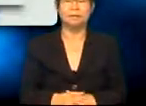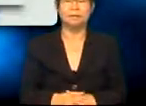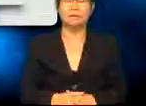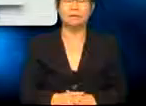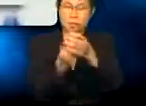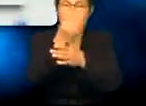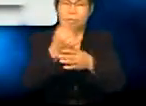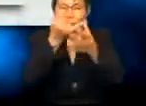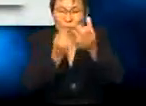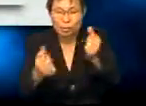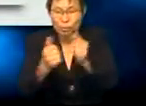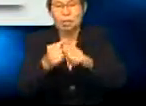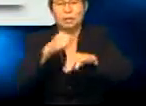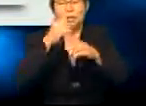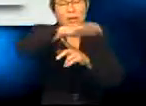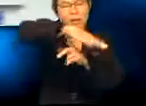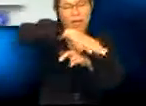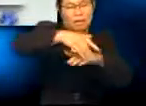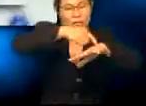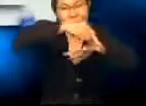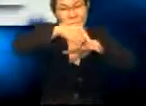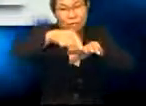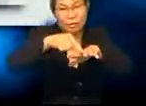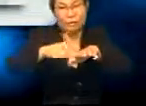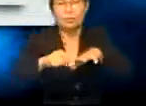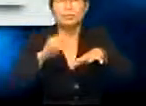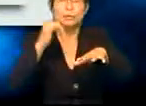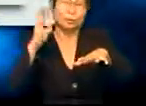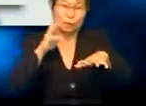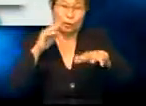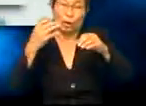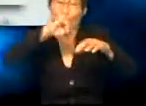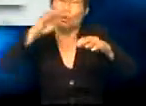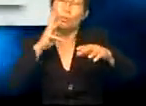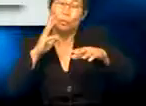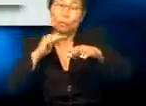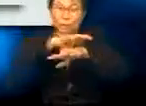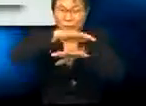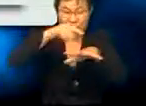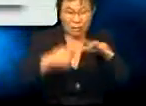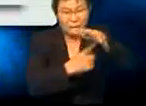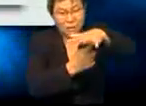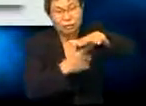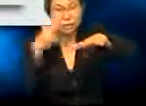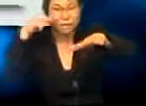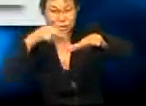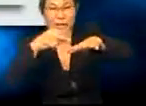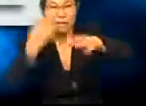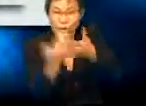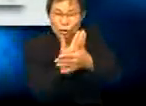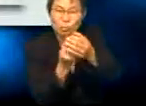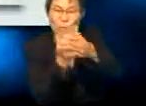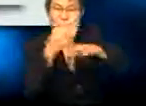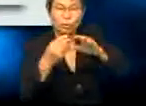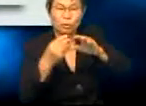Plants that reproduce by the leaf usually have thick and juicy leaves. Well, as you can see right here, new